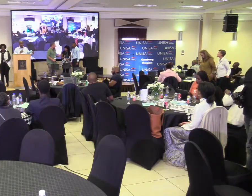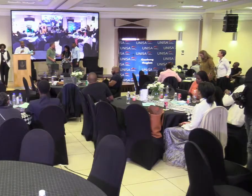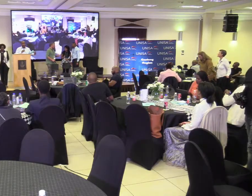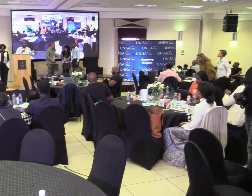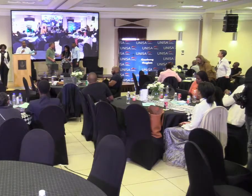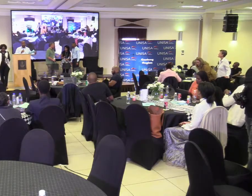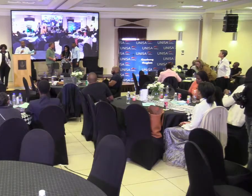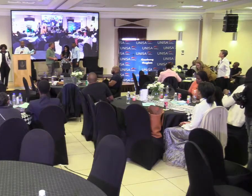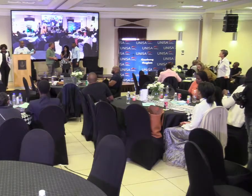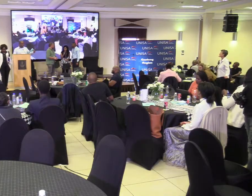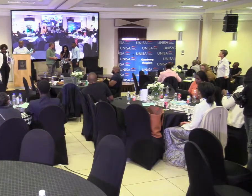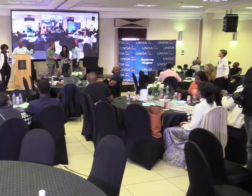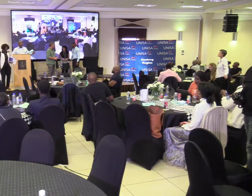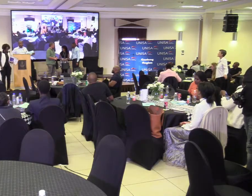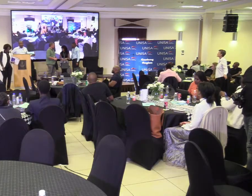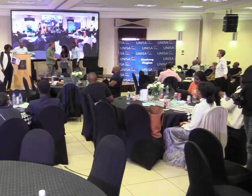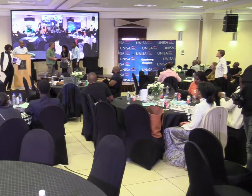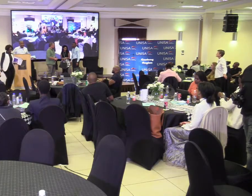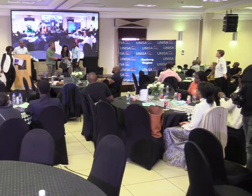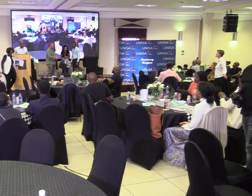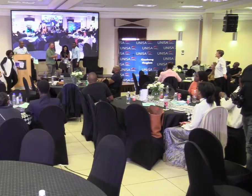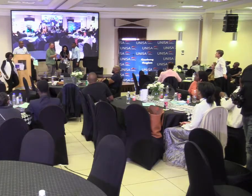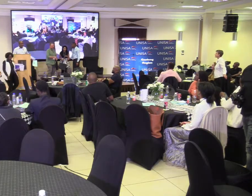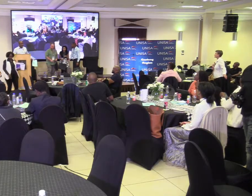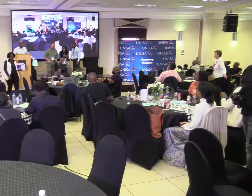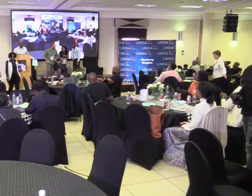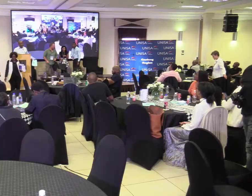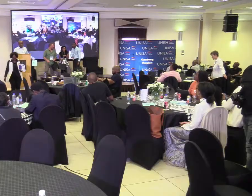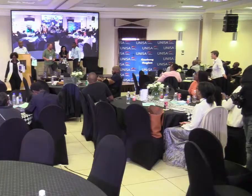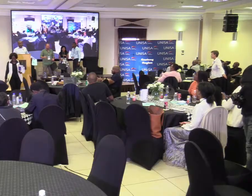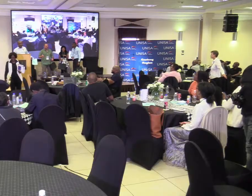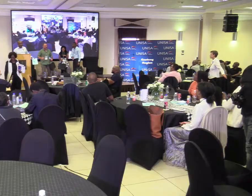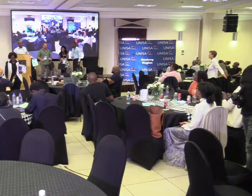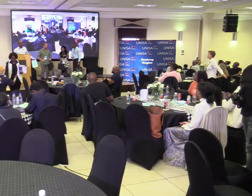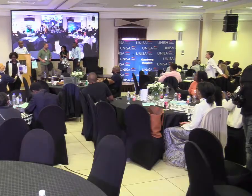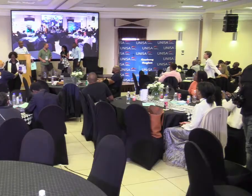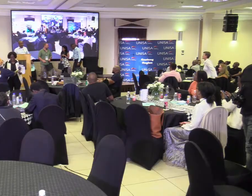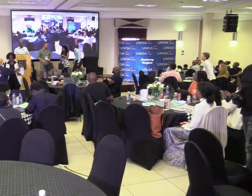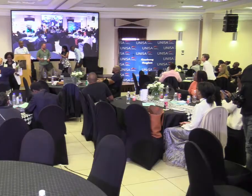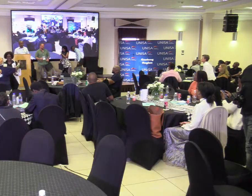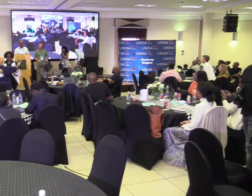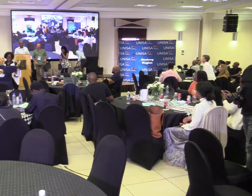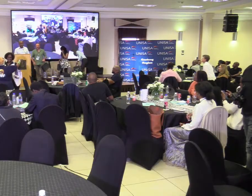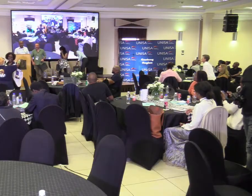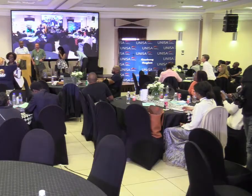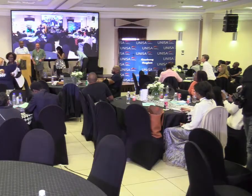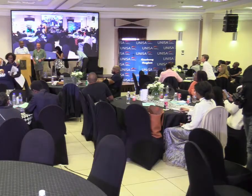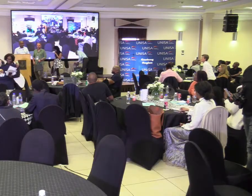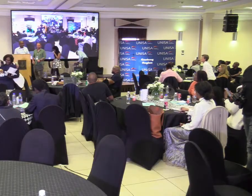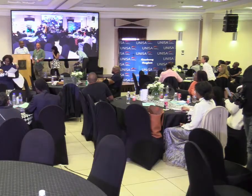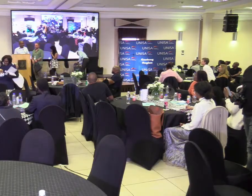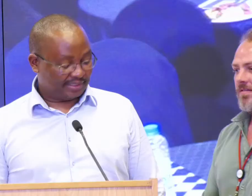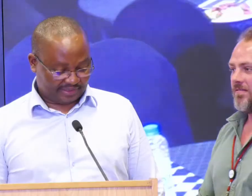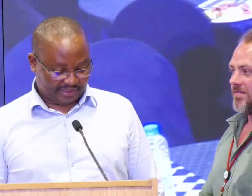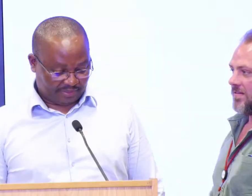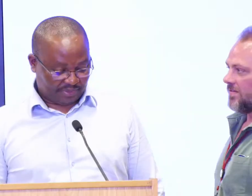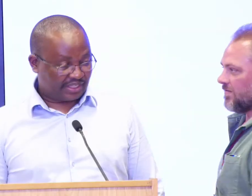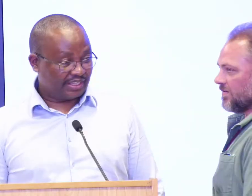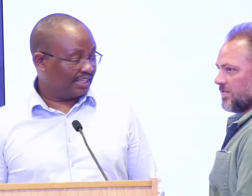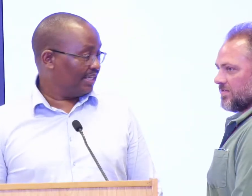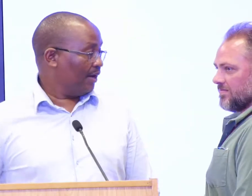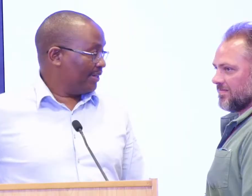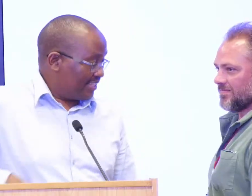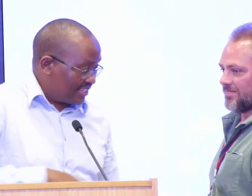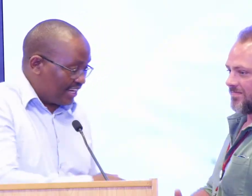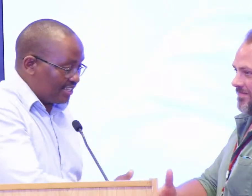next item, the penultimate item for today. 2 more items left, and we will